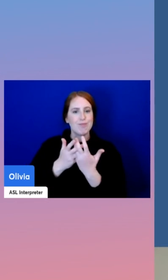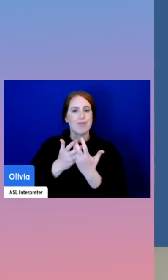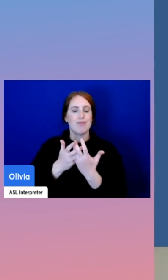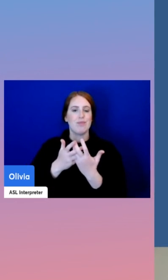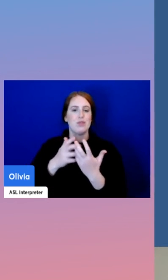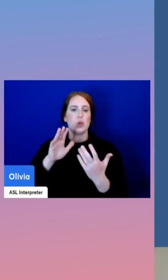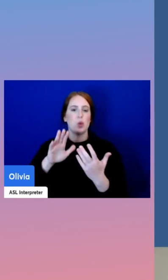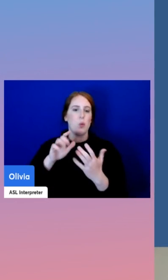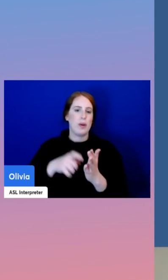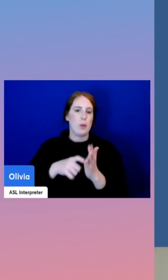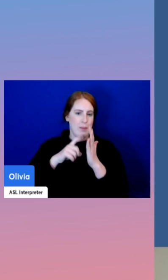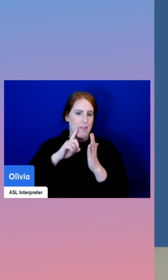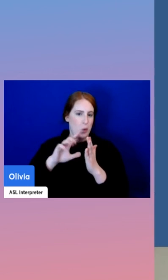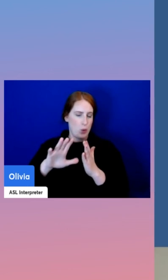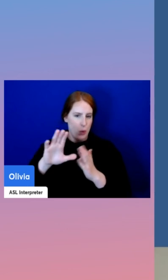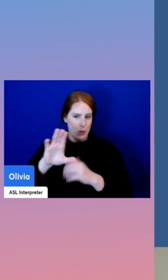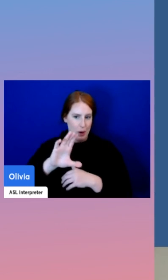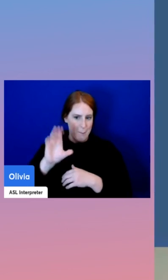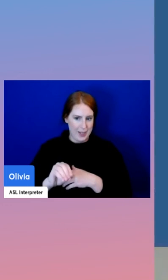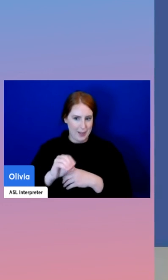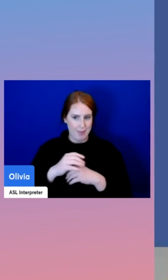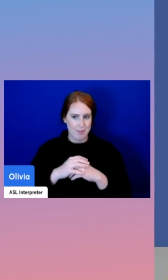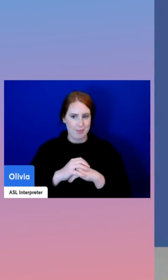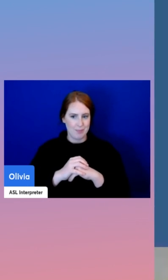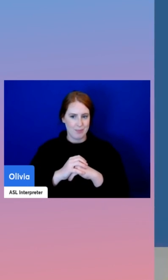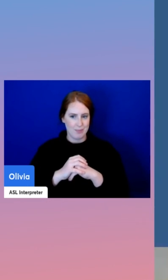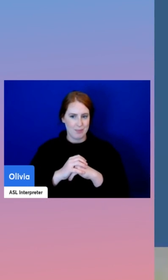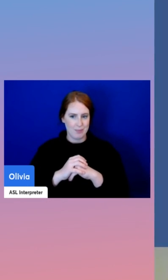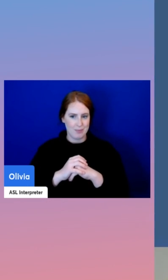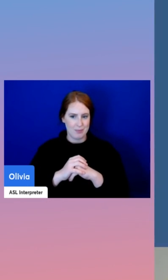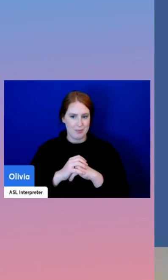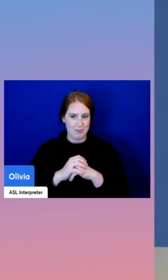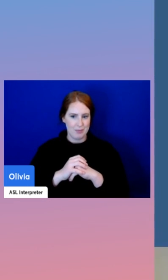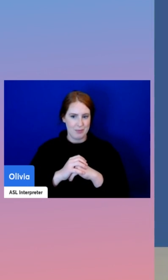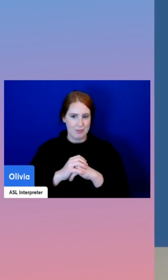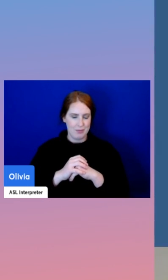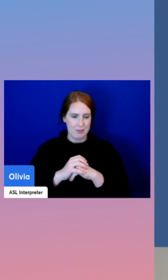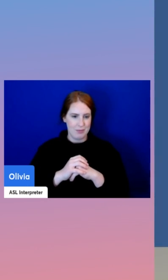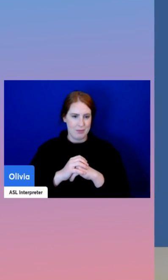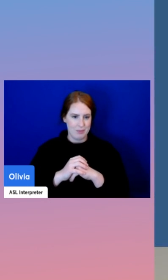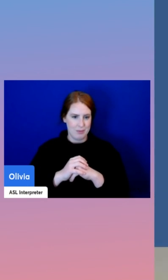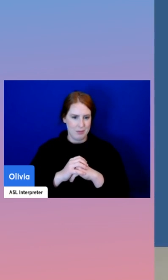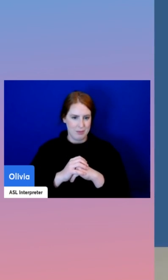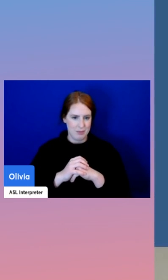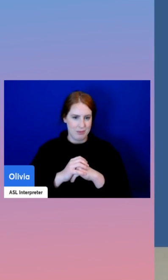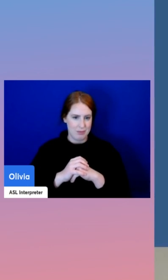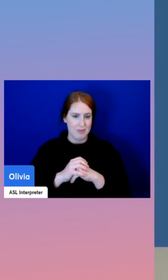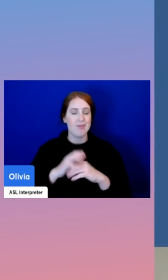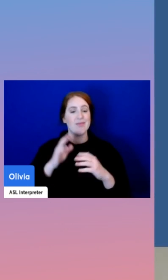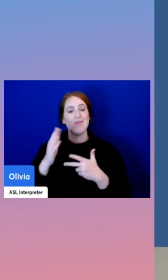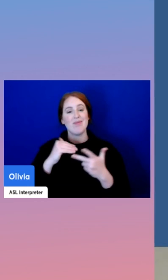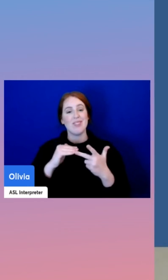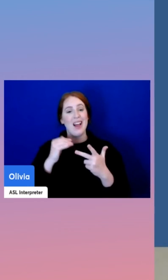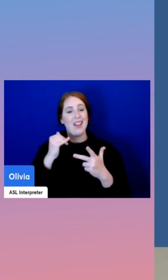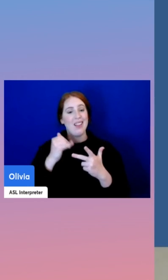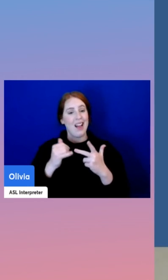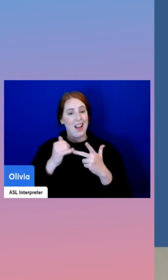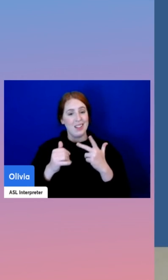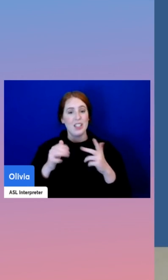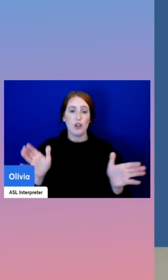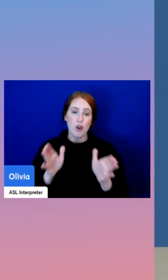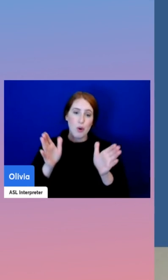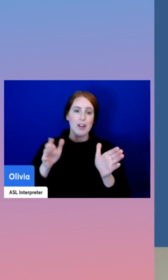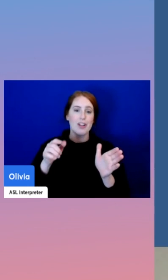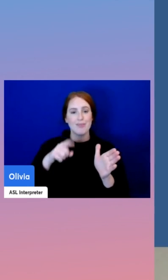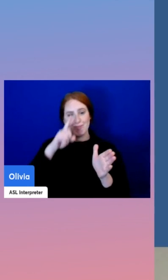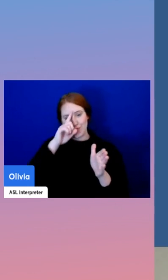Finally, ensure that you encourage a frame of openness and transparency. So ensure